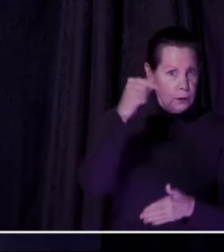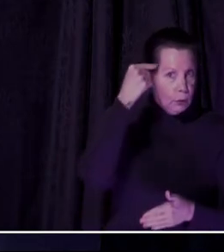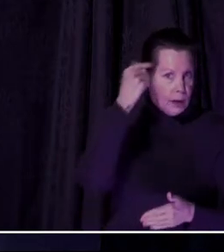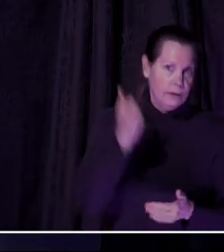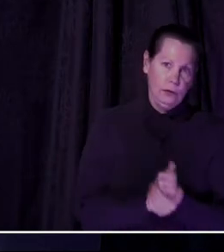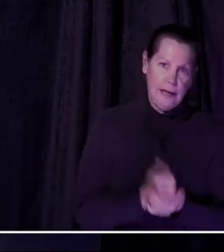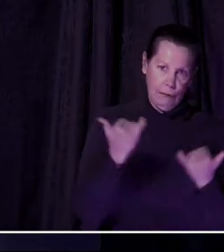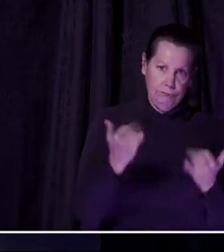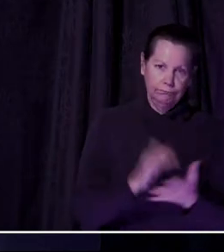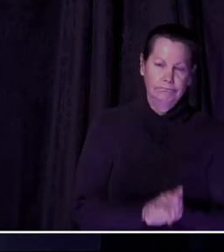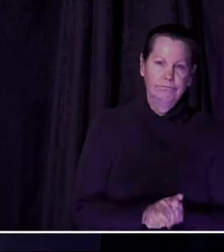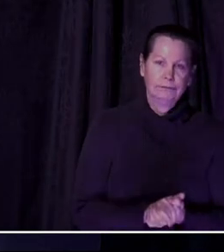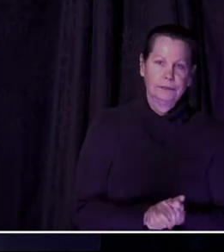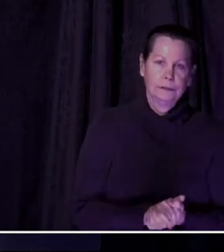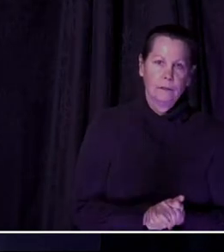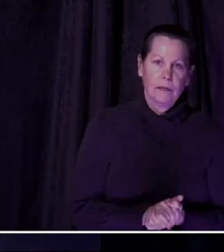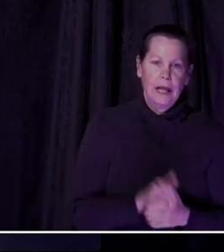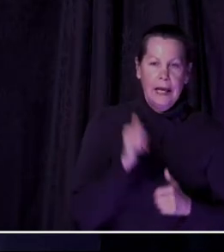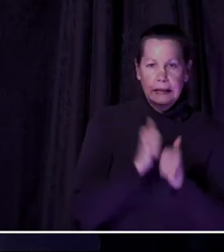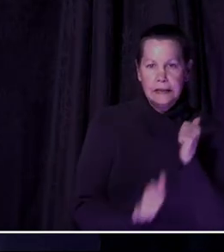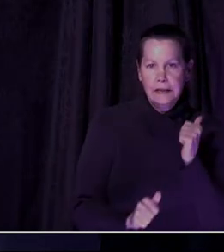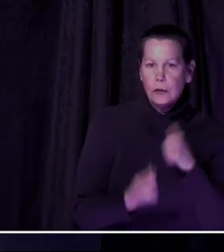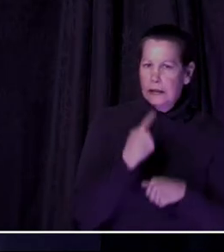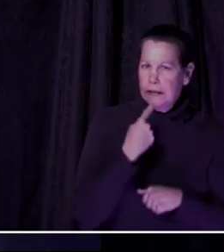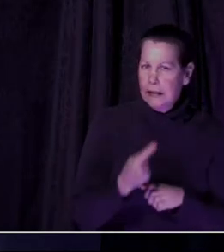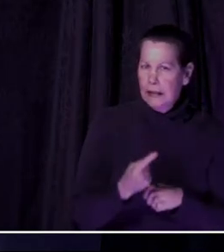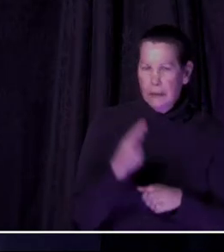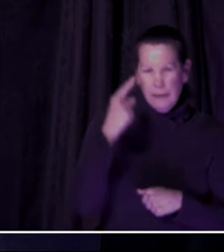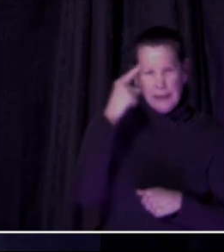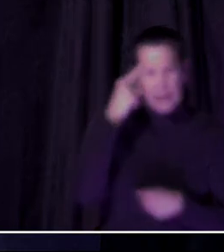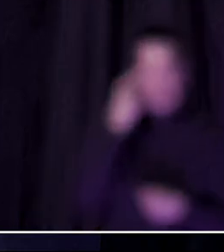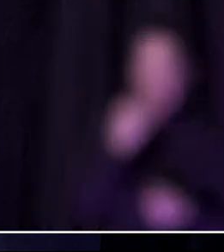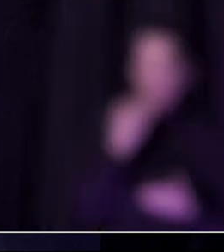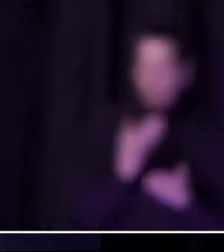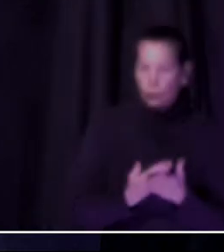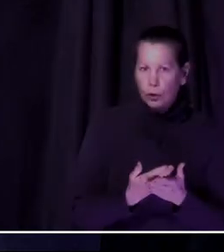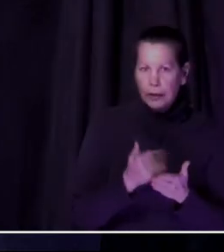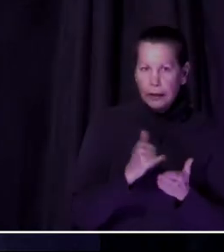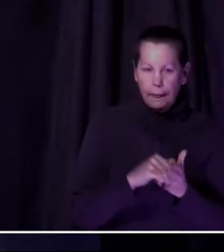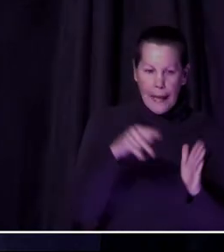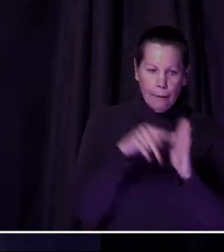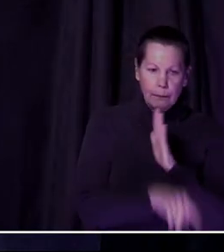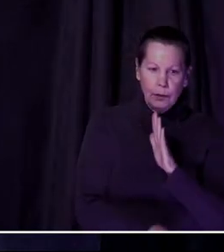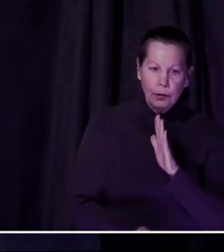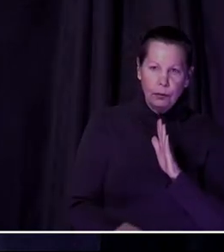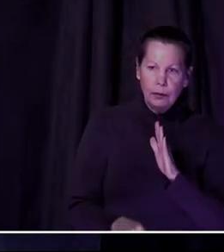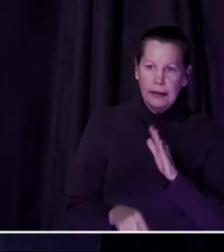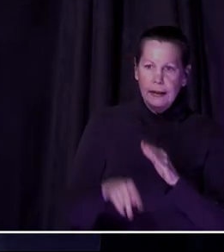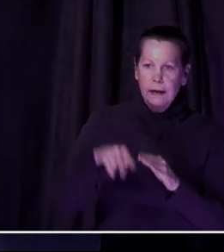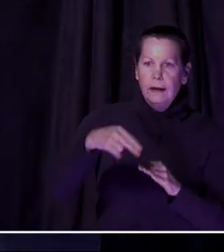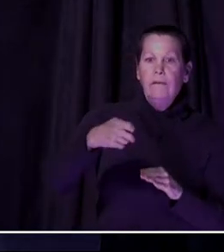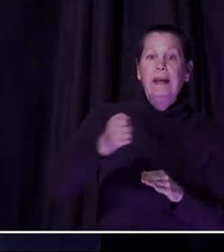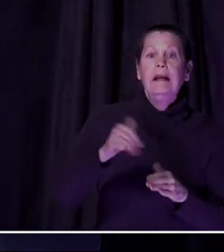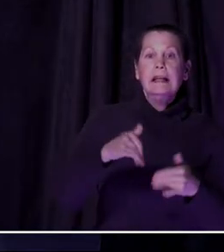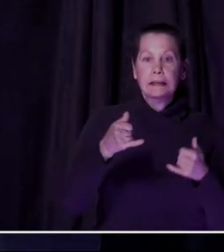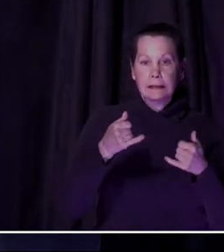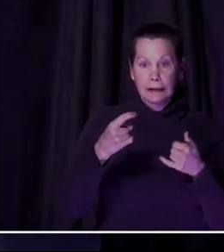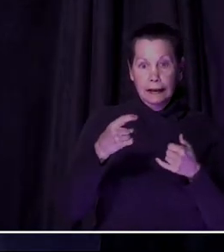out. And so it said, you know, I'm thinking like, oh, good. That murdering maniac, Felix, is gone.